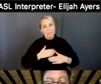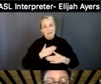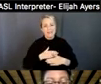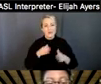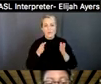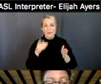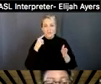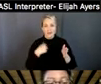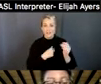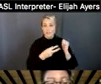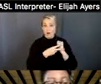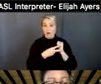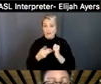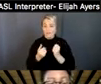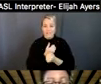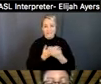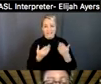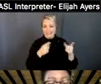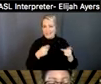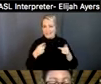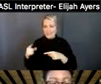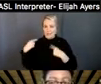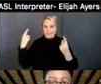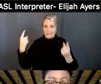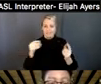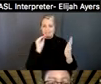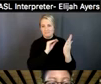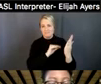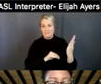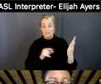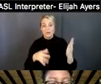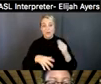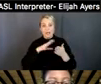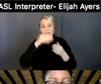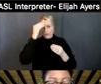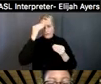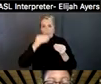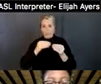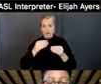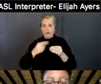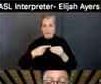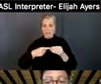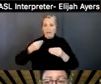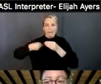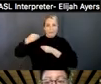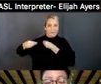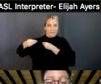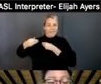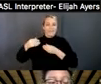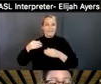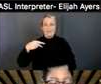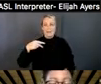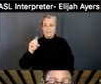to archive everything that's happening. So you can learn more about the lineages of the pods, also, you